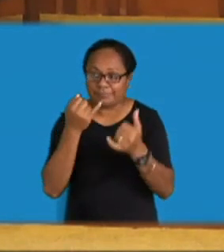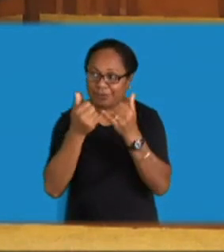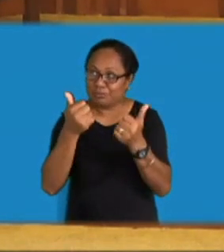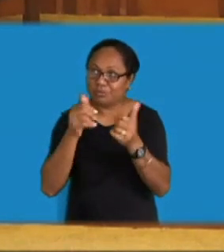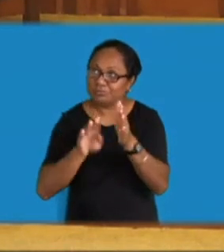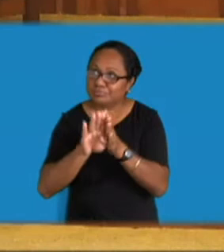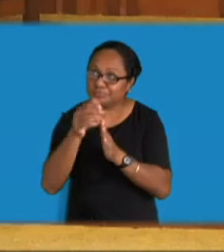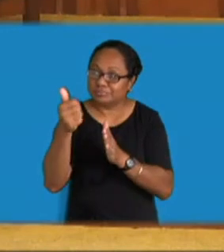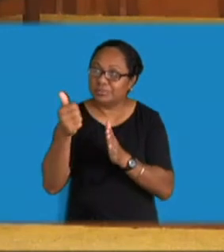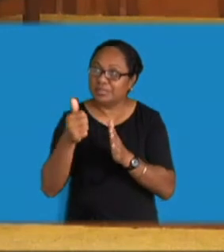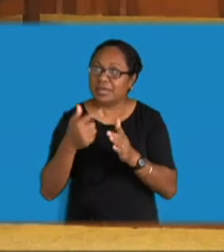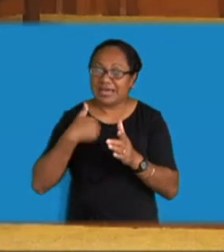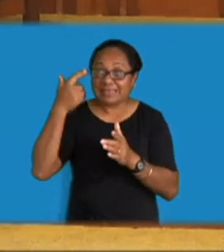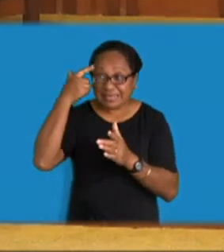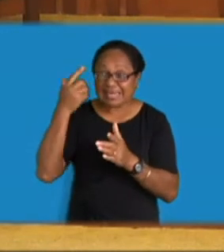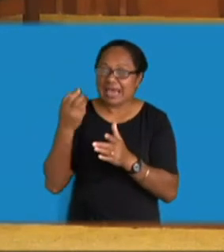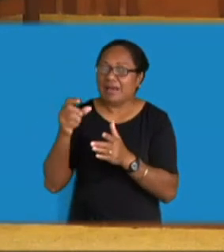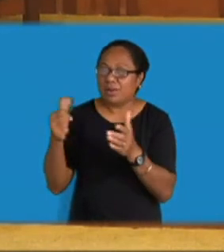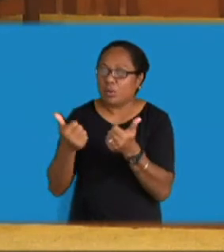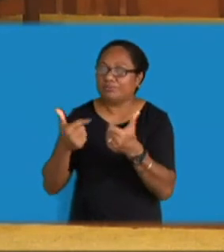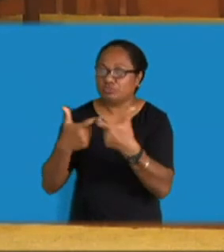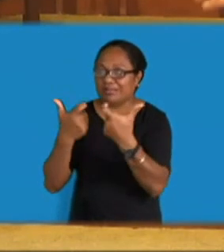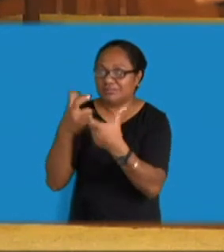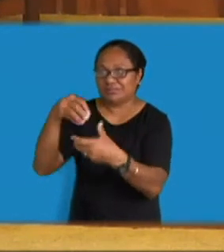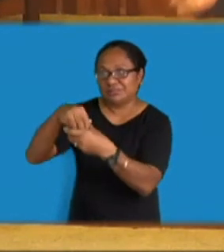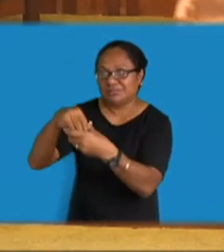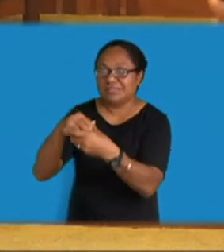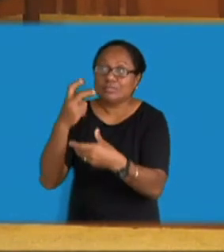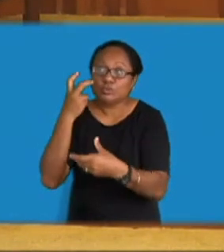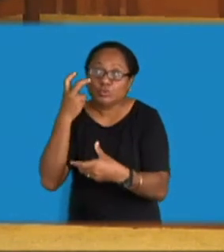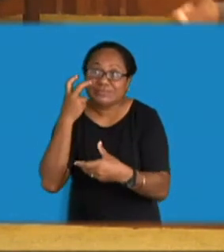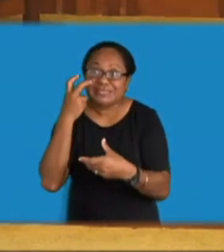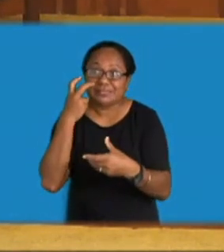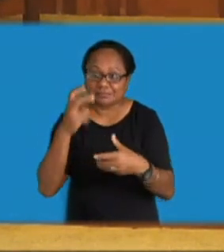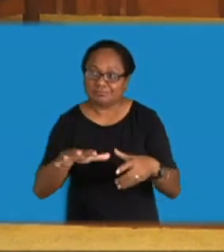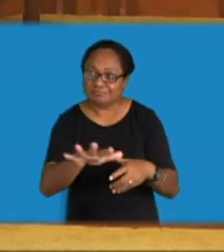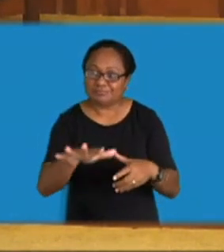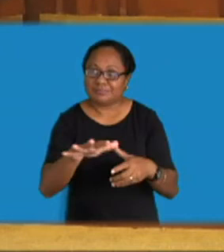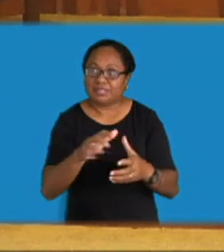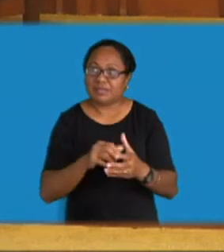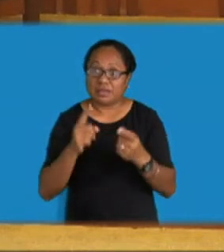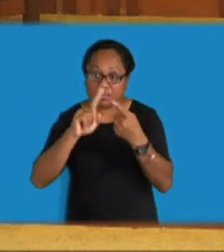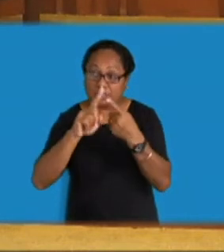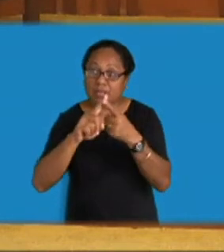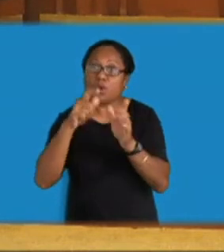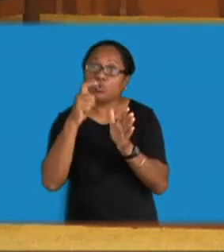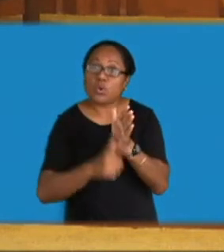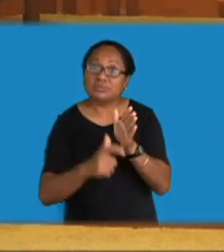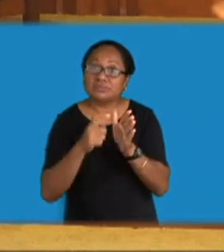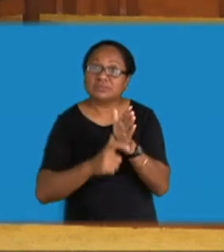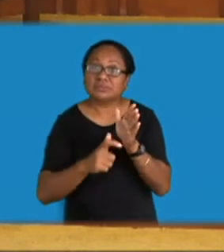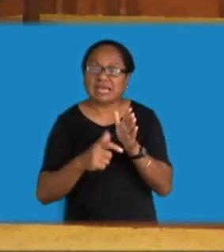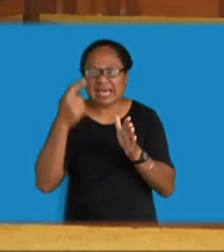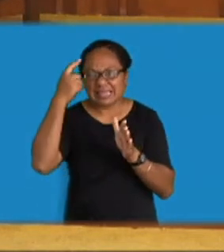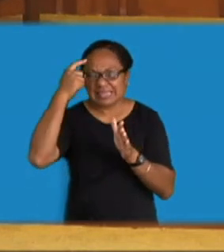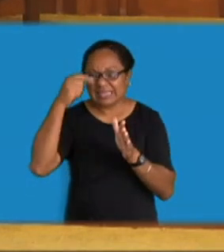I think there are a lot of strains within the tourism industry, ranging from the costs. We may be pricing